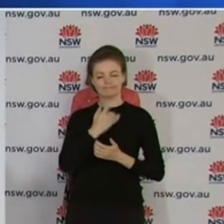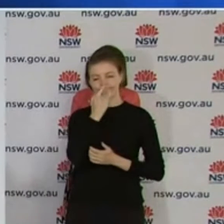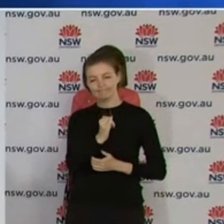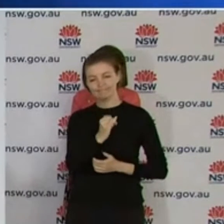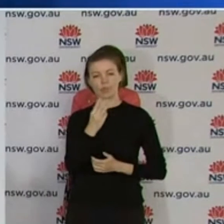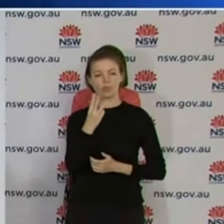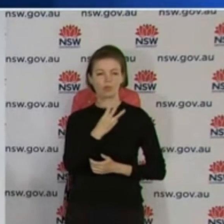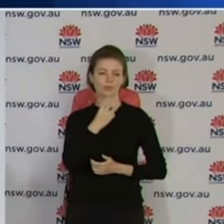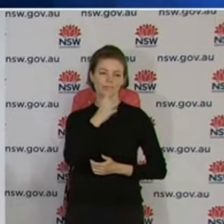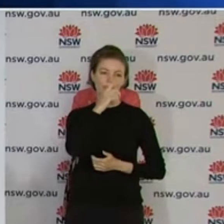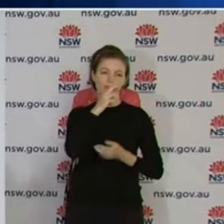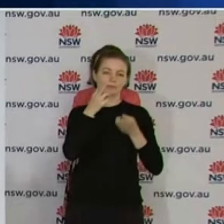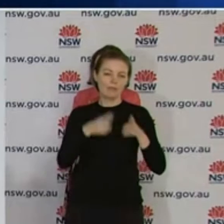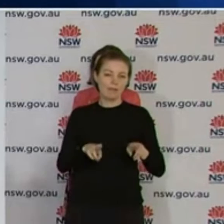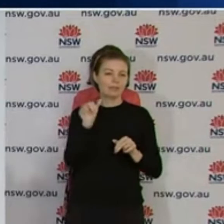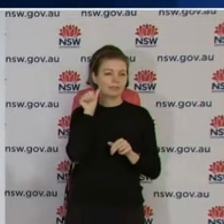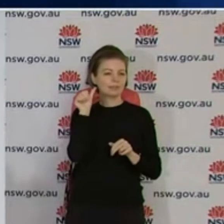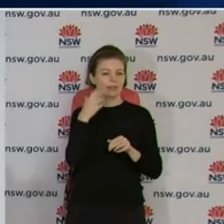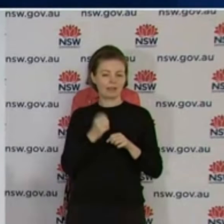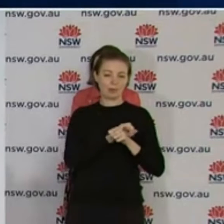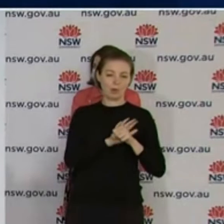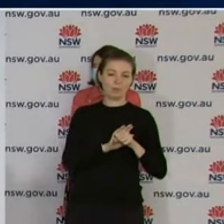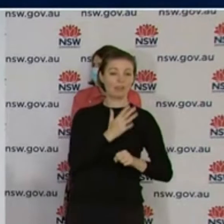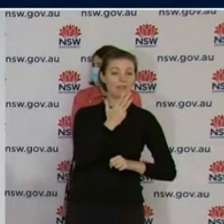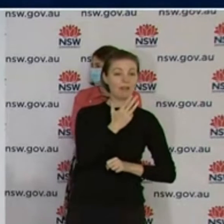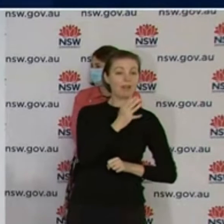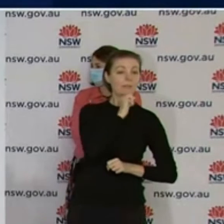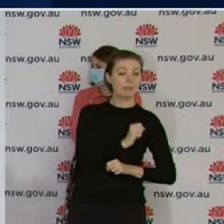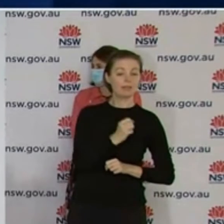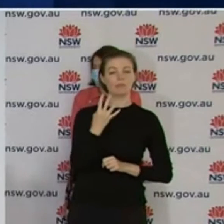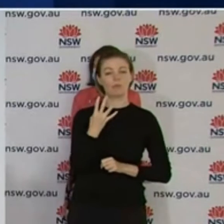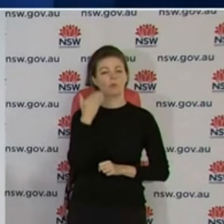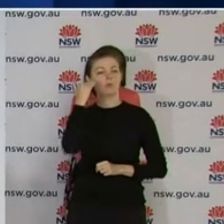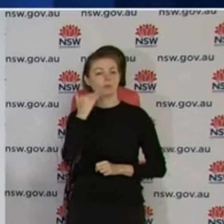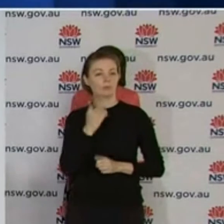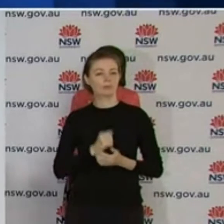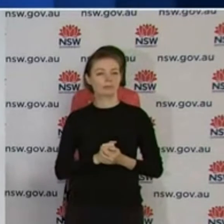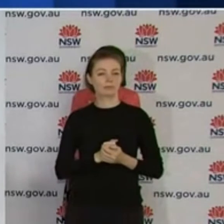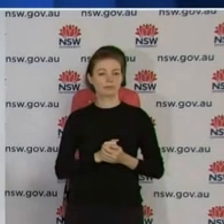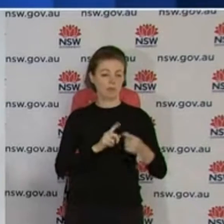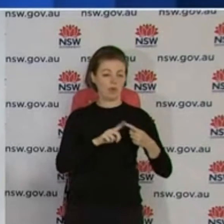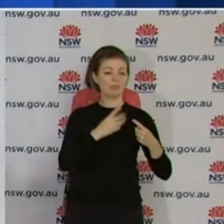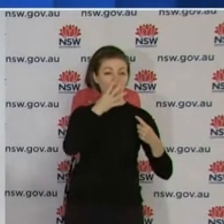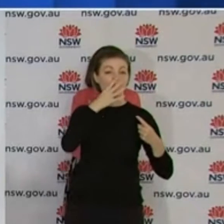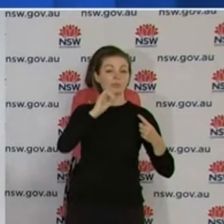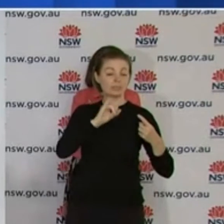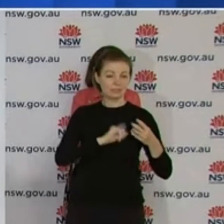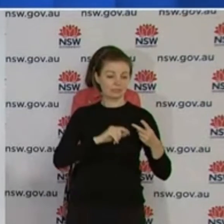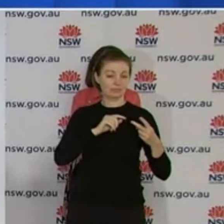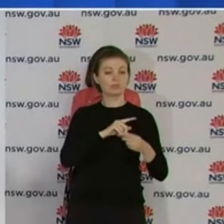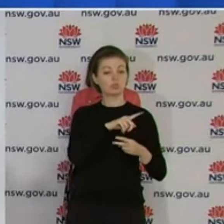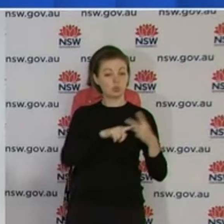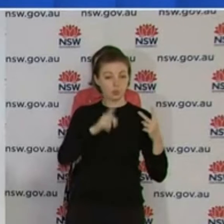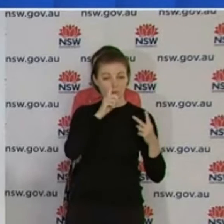people with COVID yesterday, 9 men and 4 women. 1 person was in their 40s, 2 in